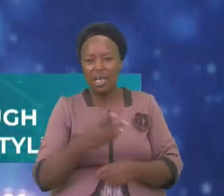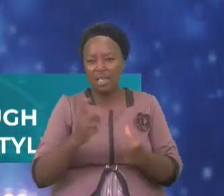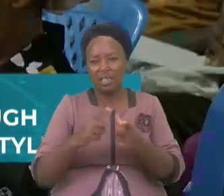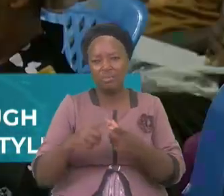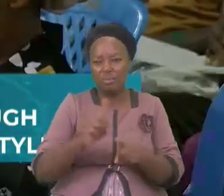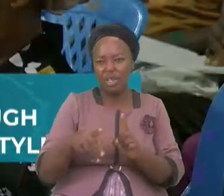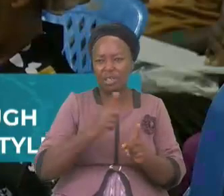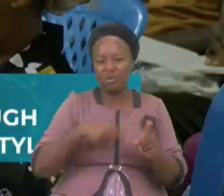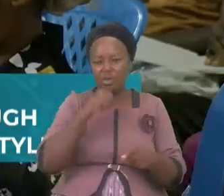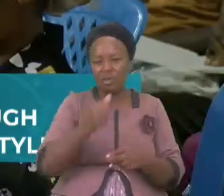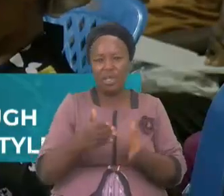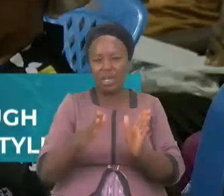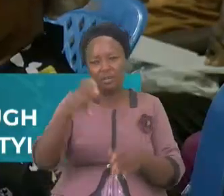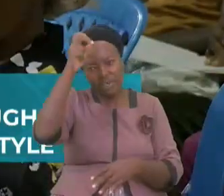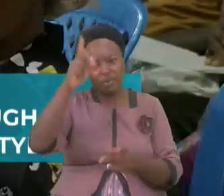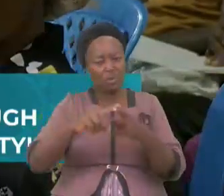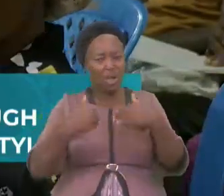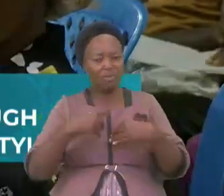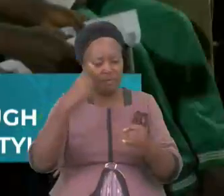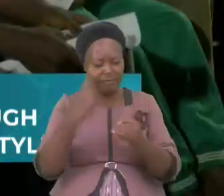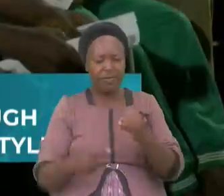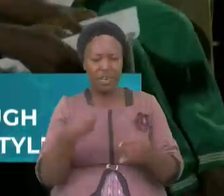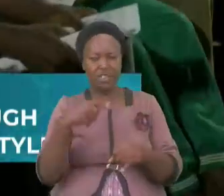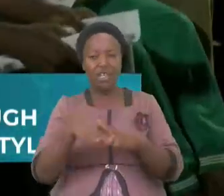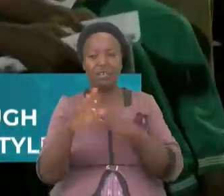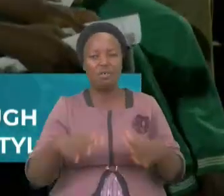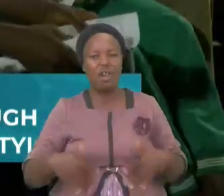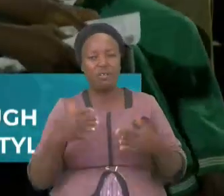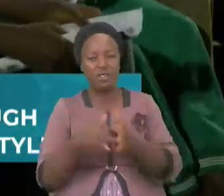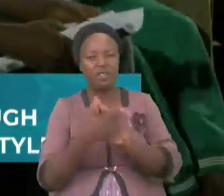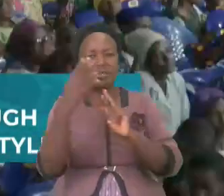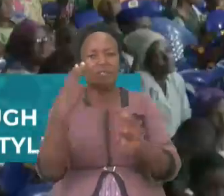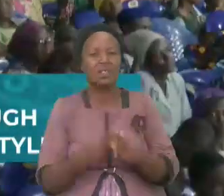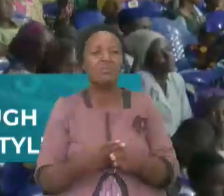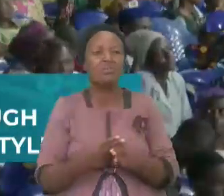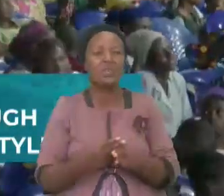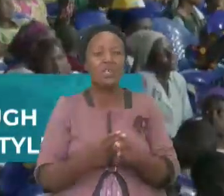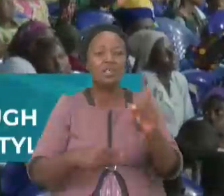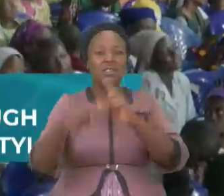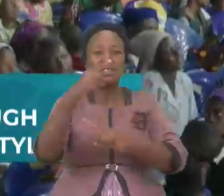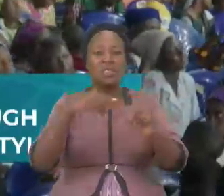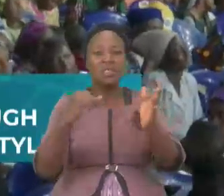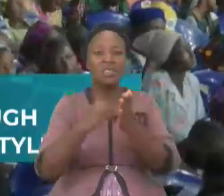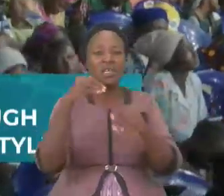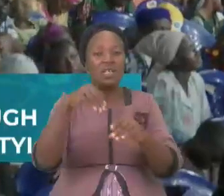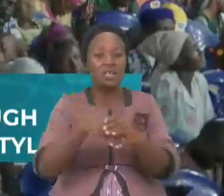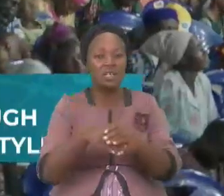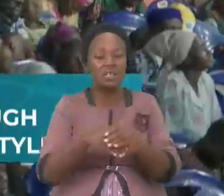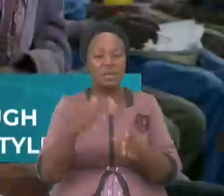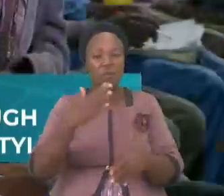life. In my life. In my family. In everything I